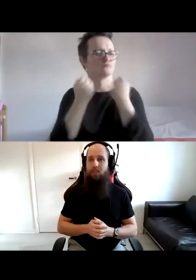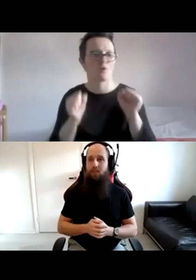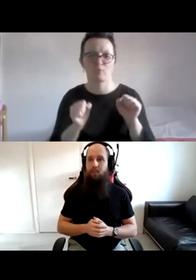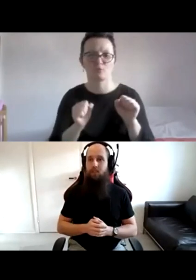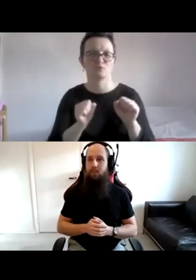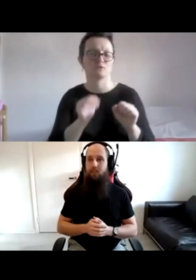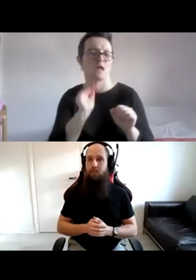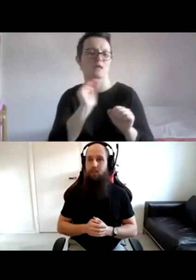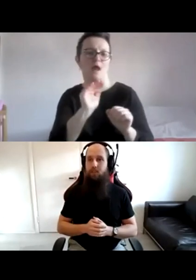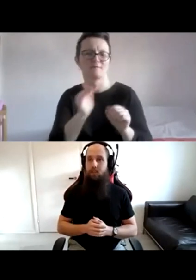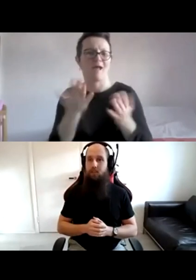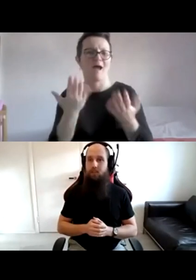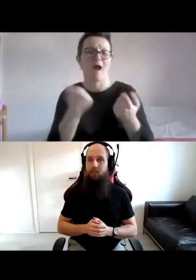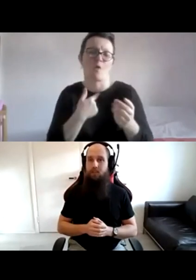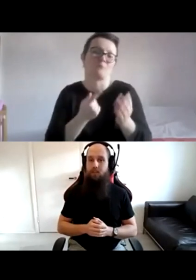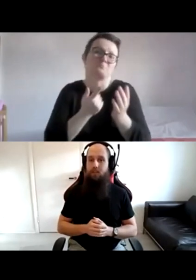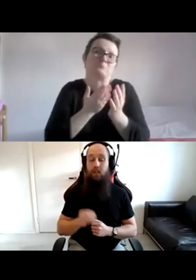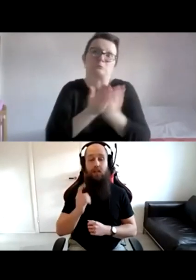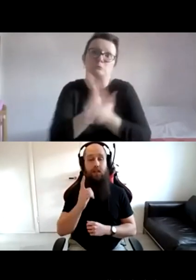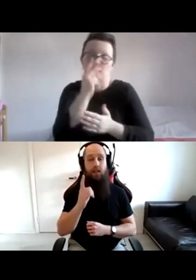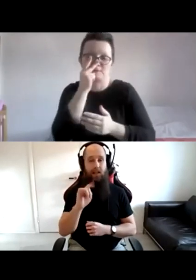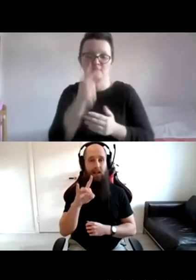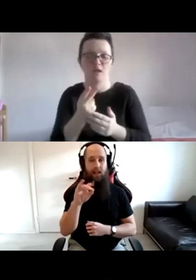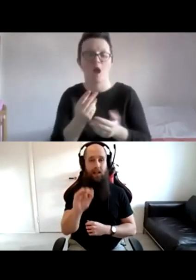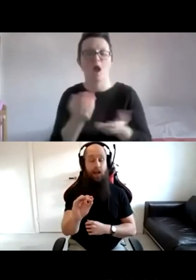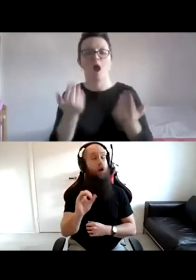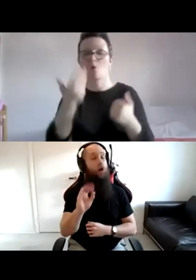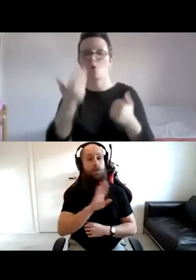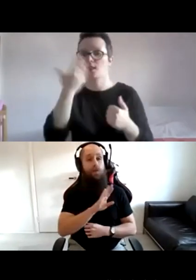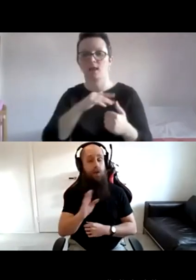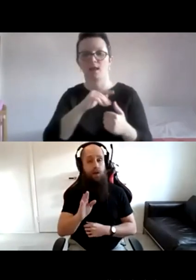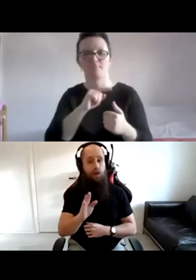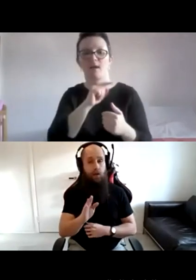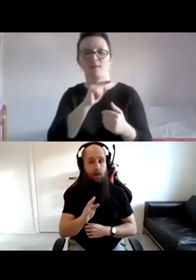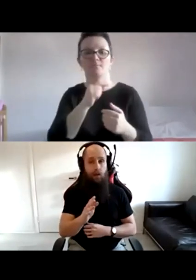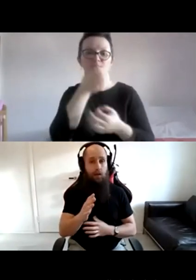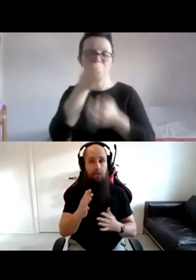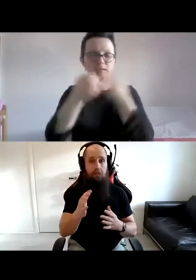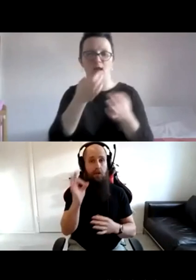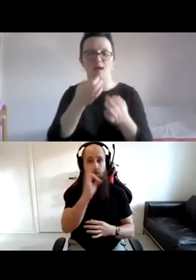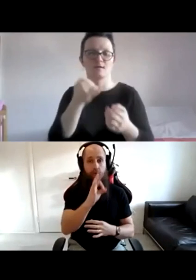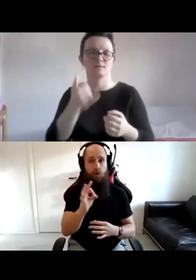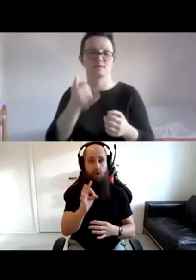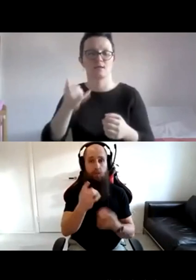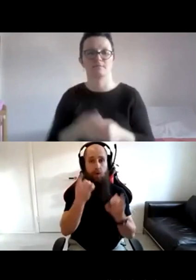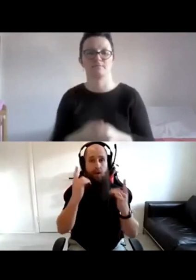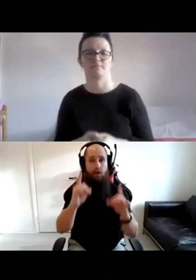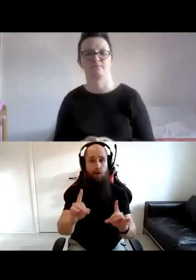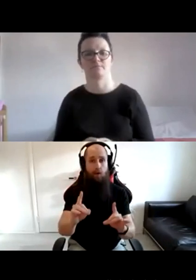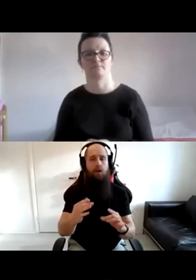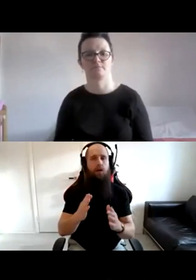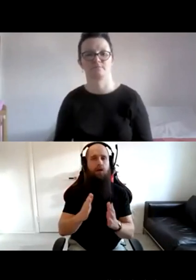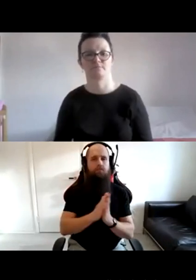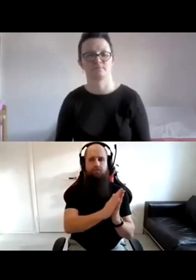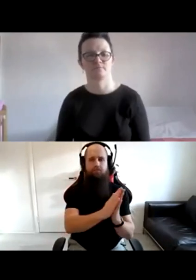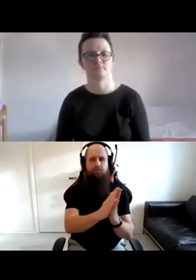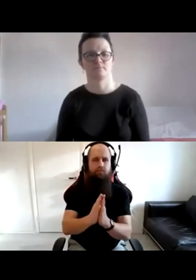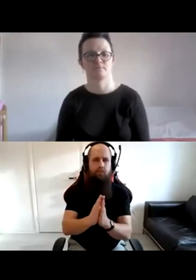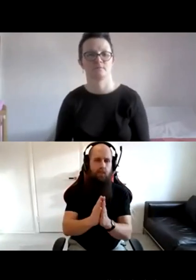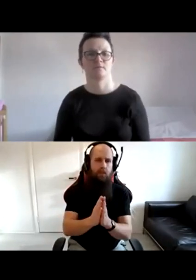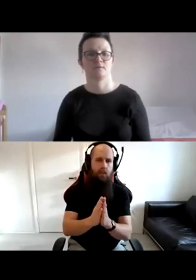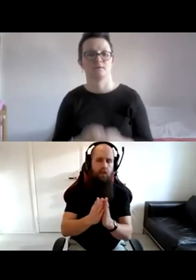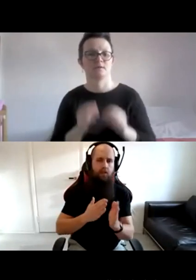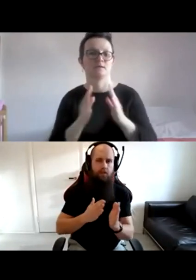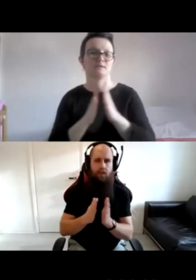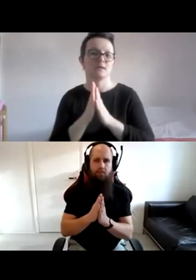are no immediate questions, I would like to ask those of you that participated in focus